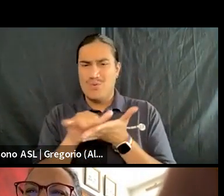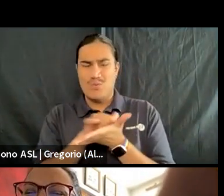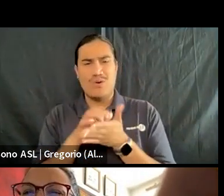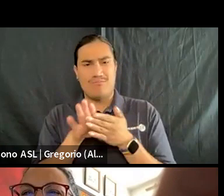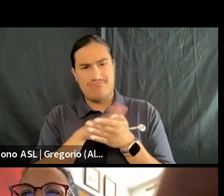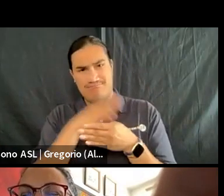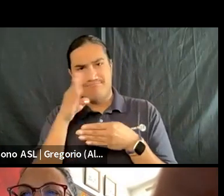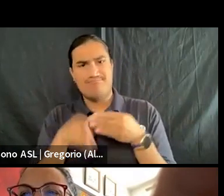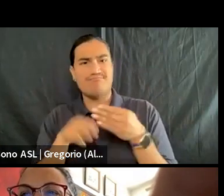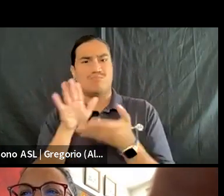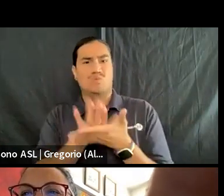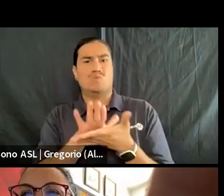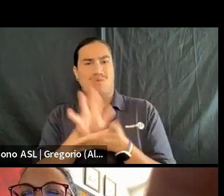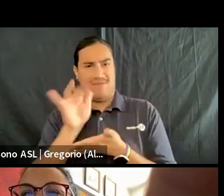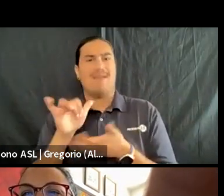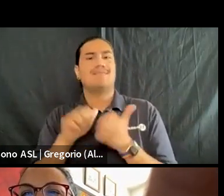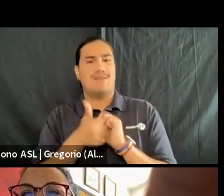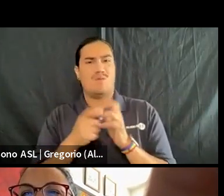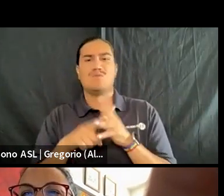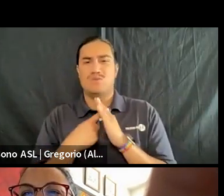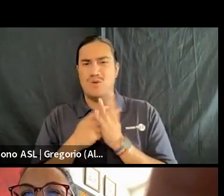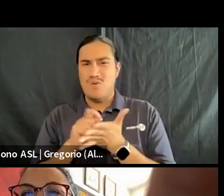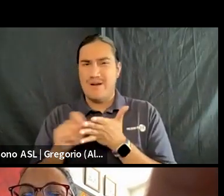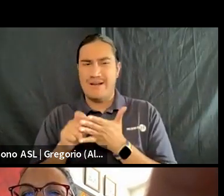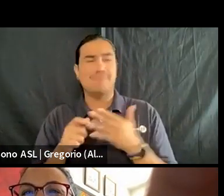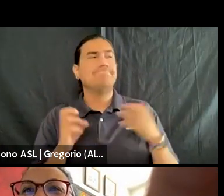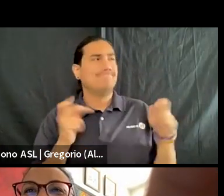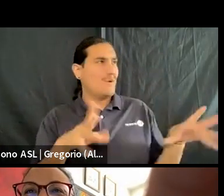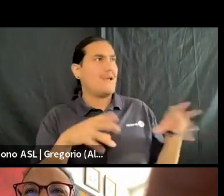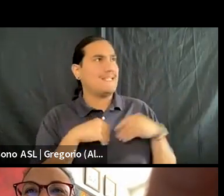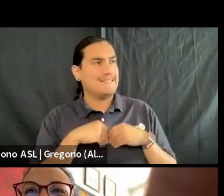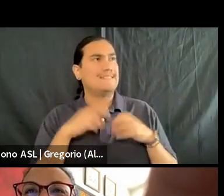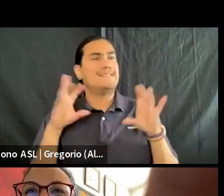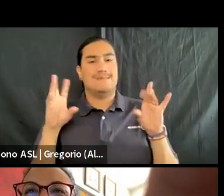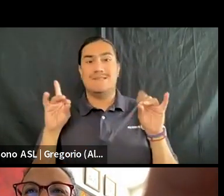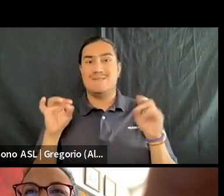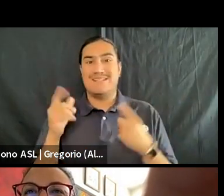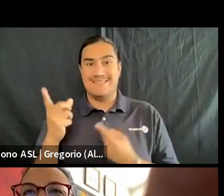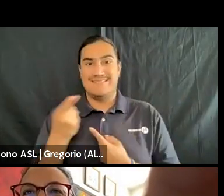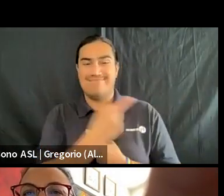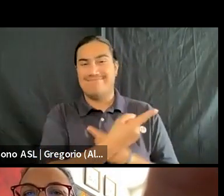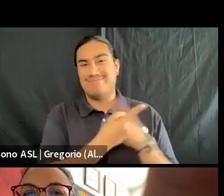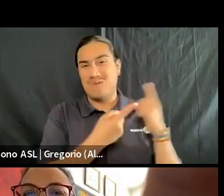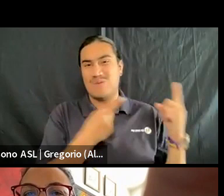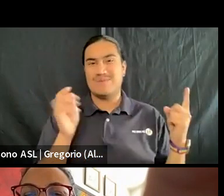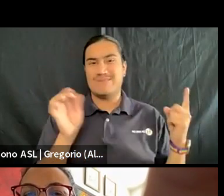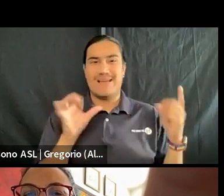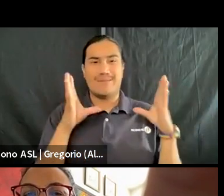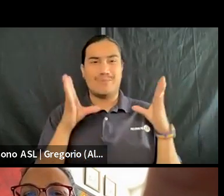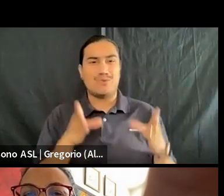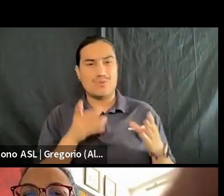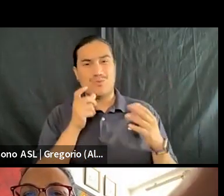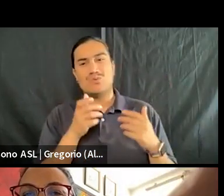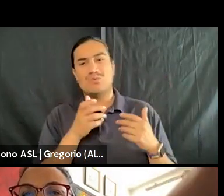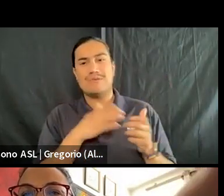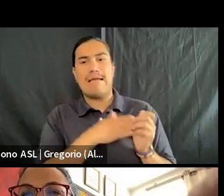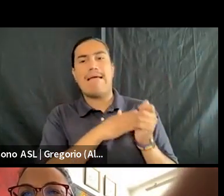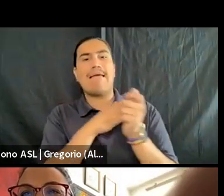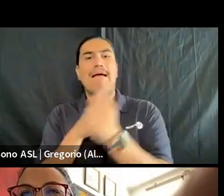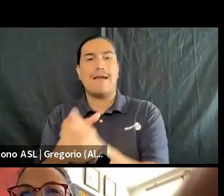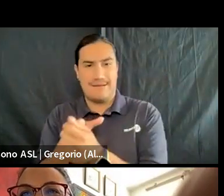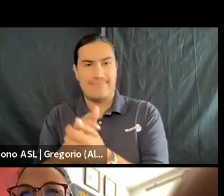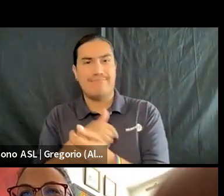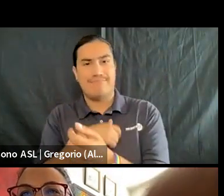where writing happens. And that's what I did. So he was like this person who guided me there.